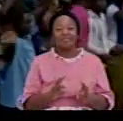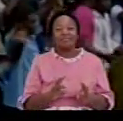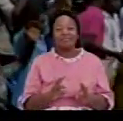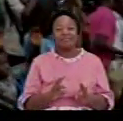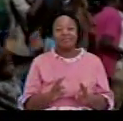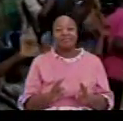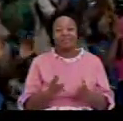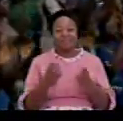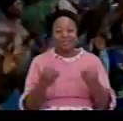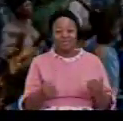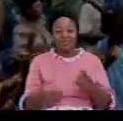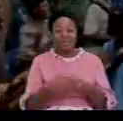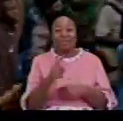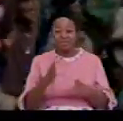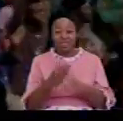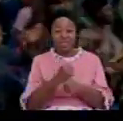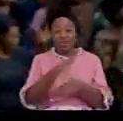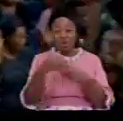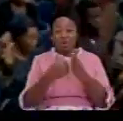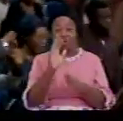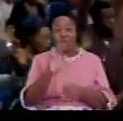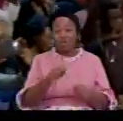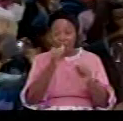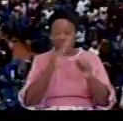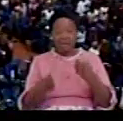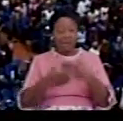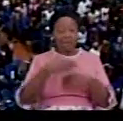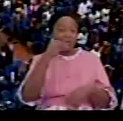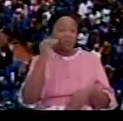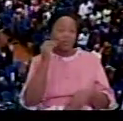Today you'll take all your blessings back home.